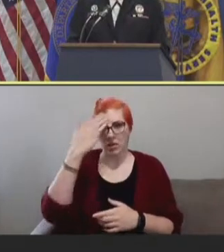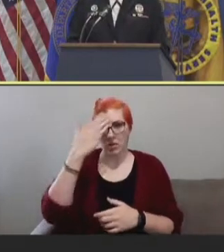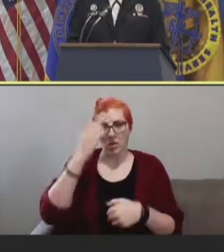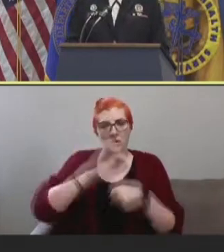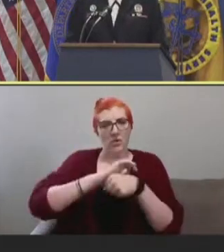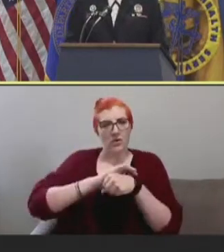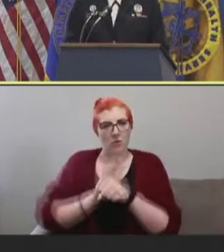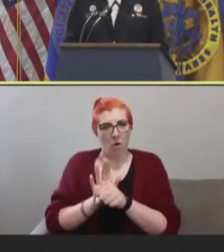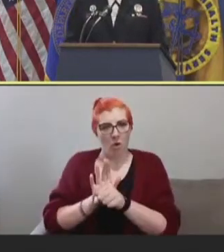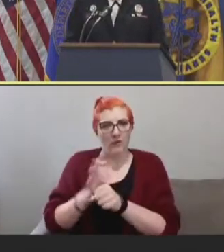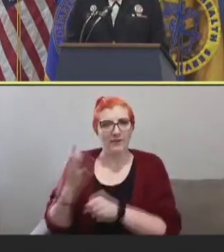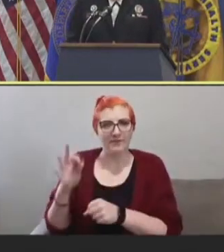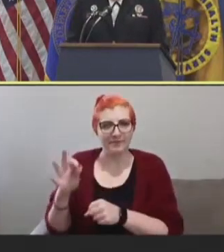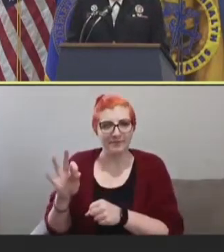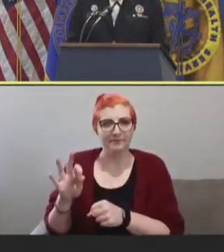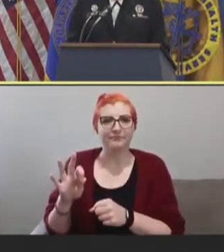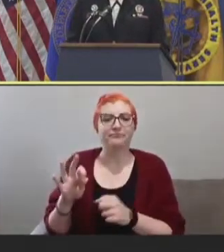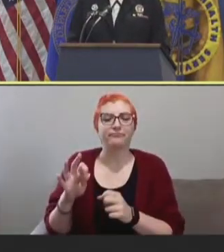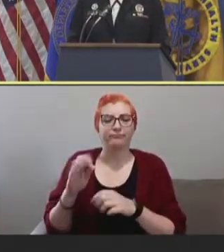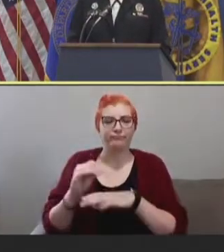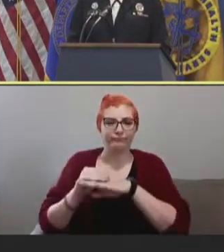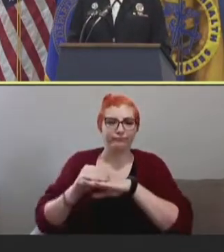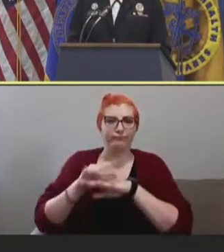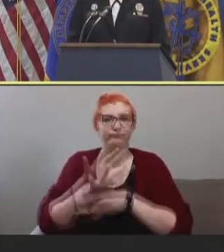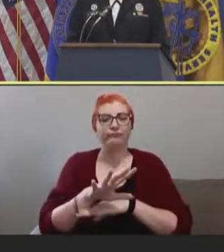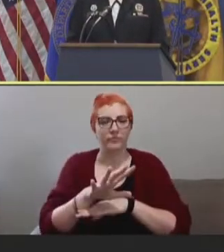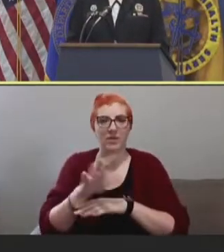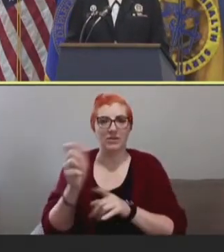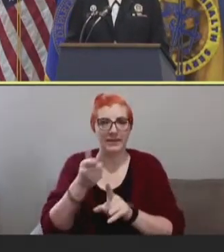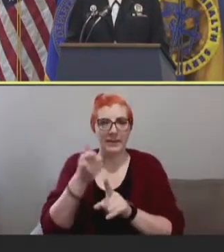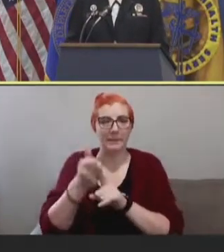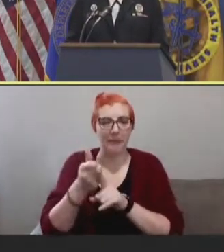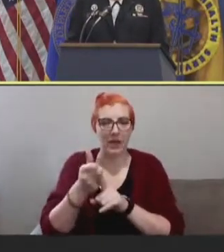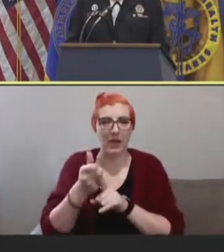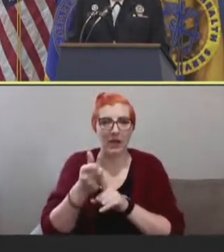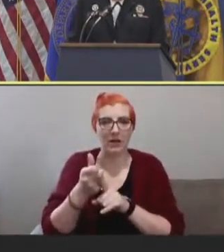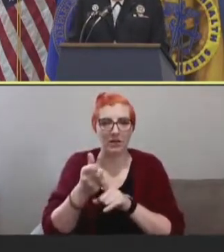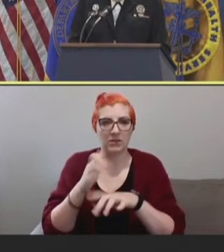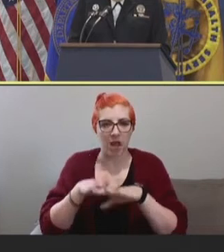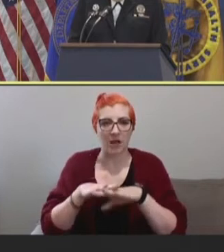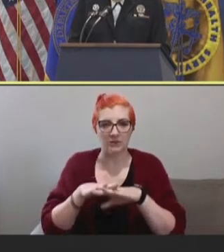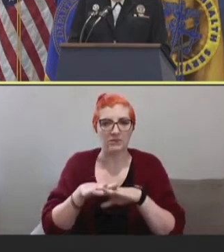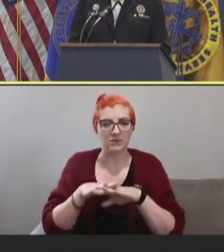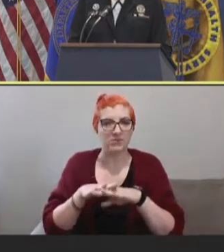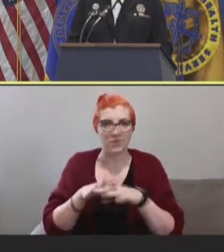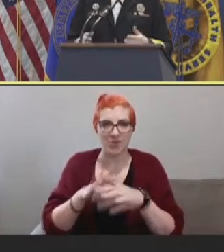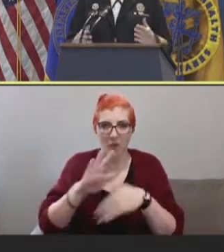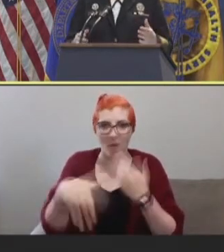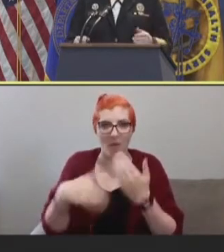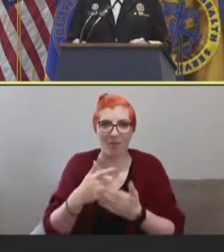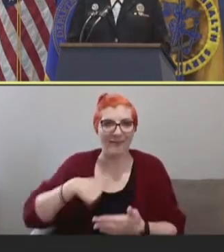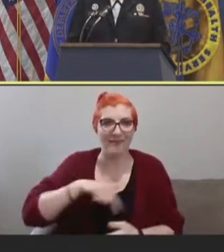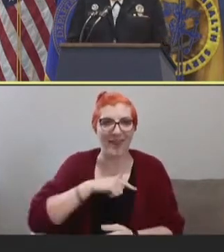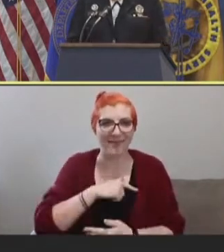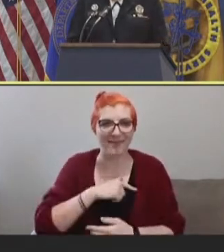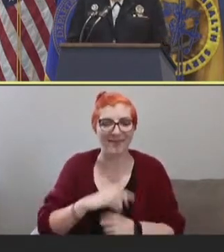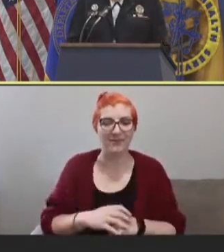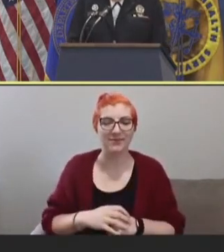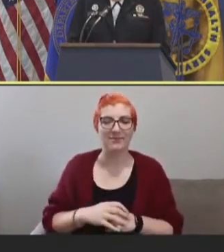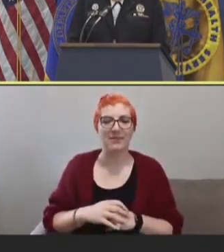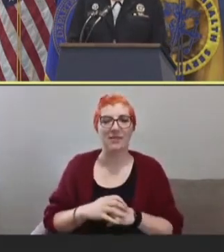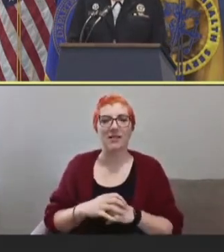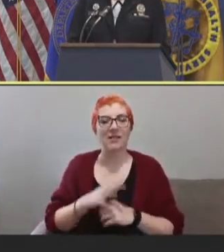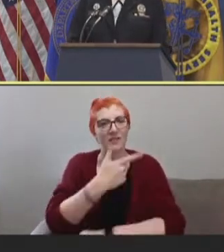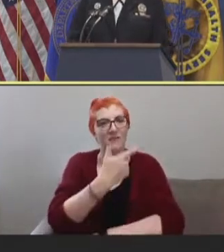COVID-19, causes and the impact of the pandemic on all of us. And vaccinations is a key